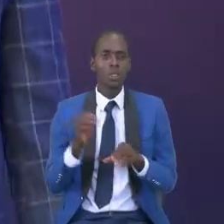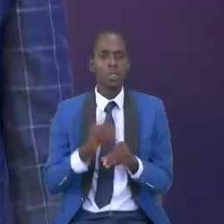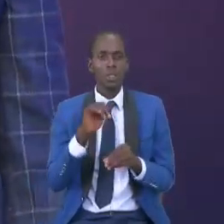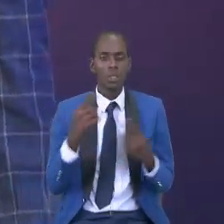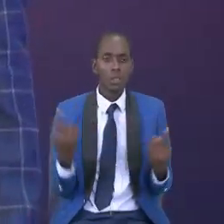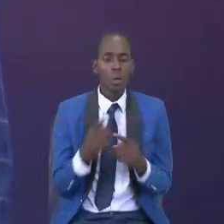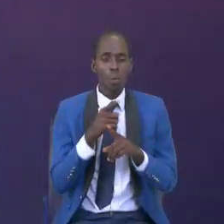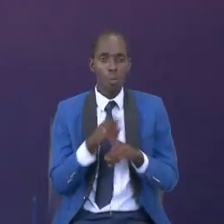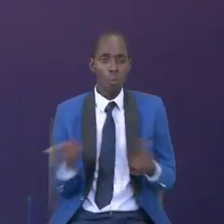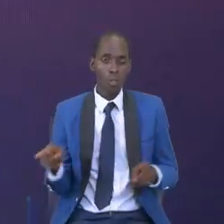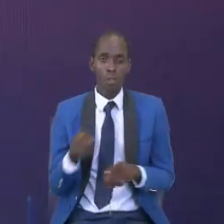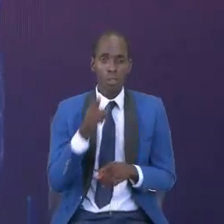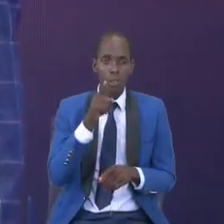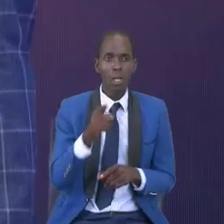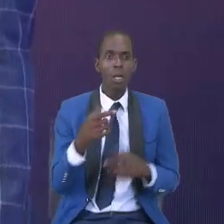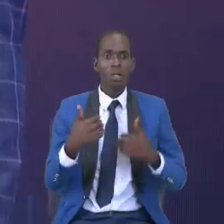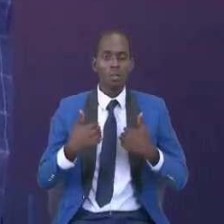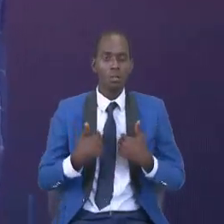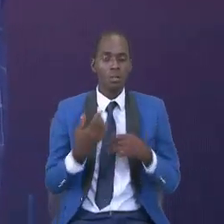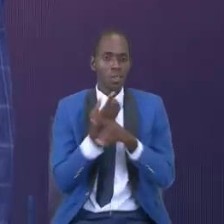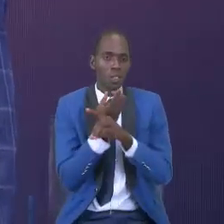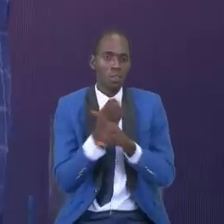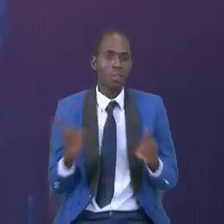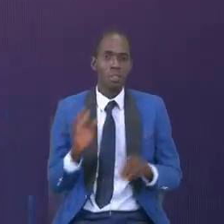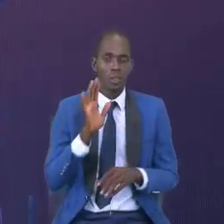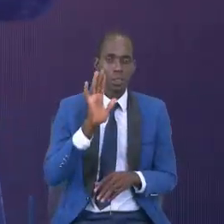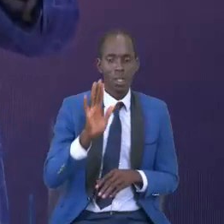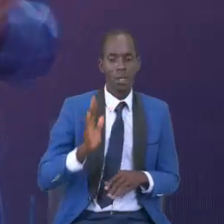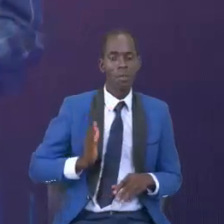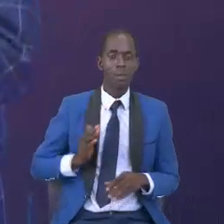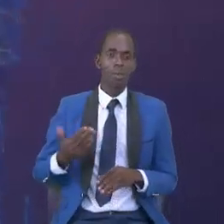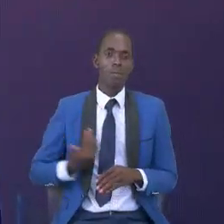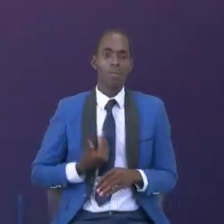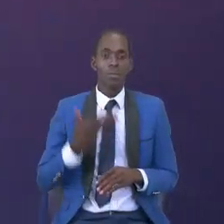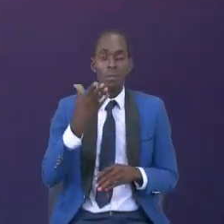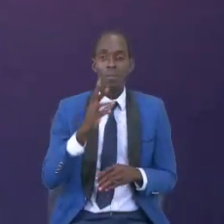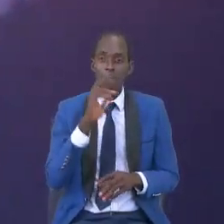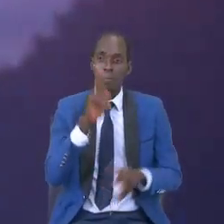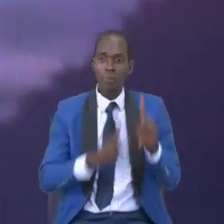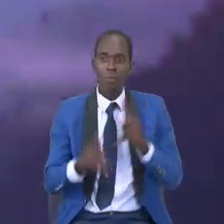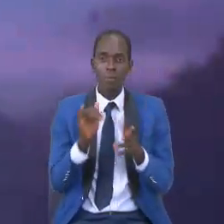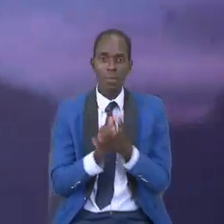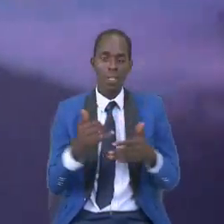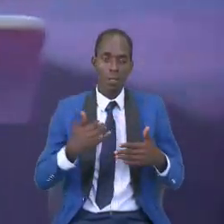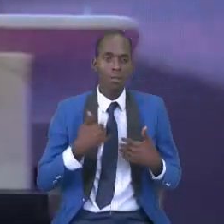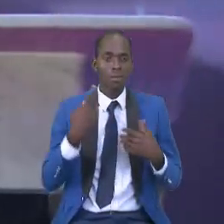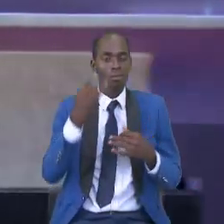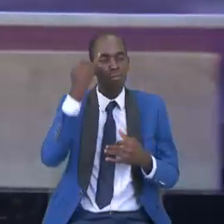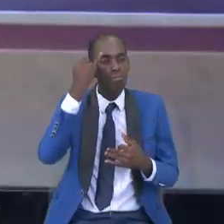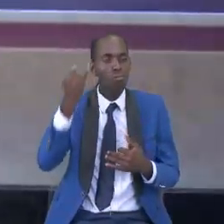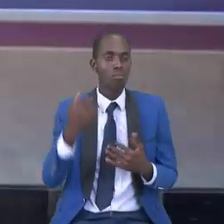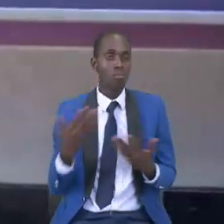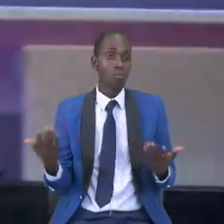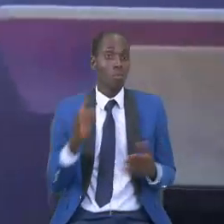but thou hast delivered thy soul. There are people that have the idea, they say, you know,